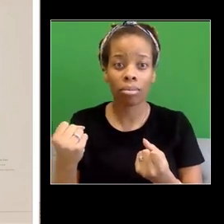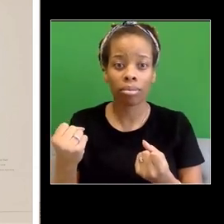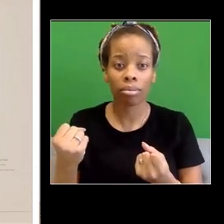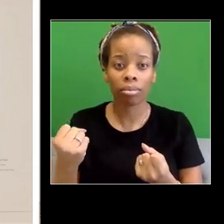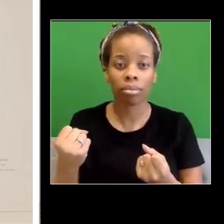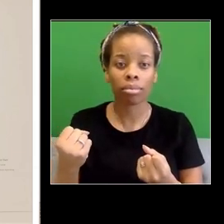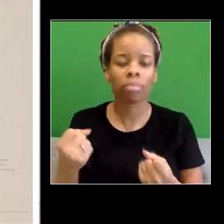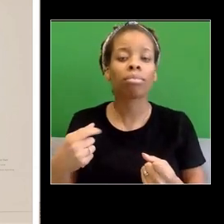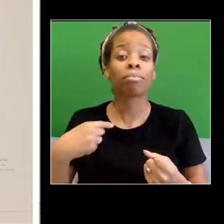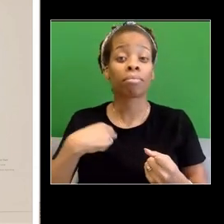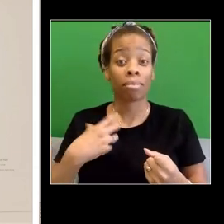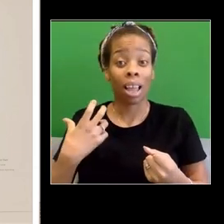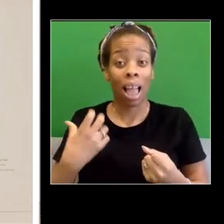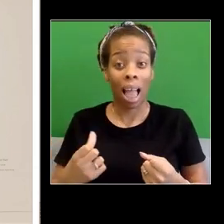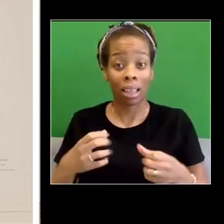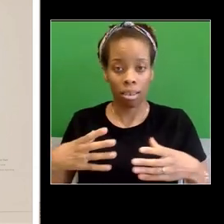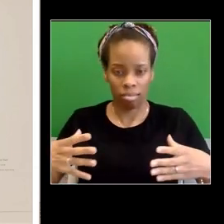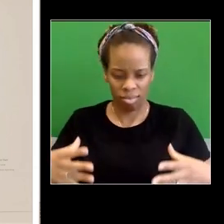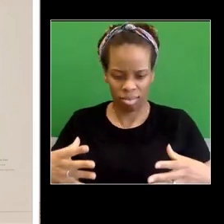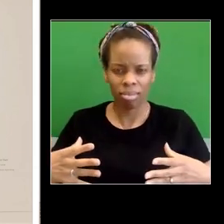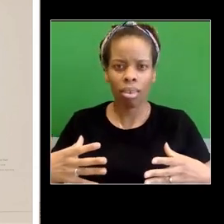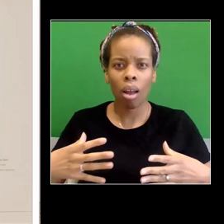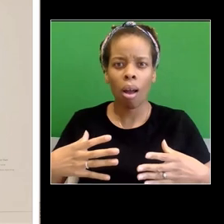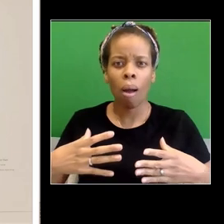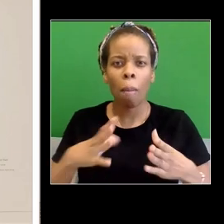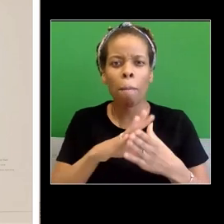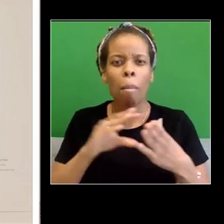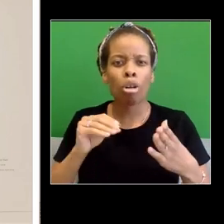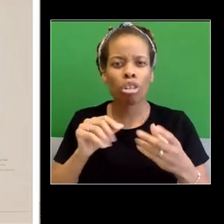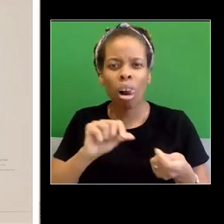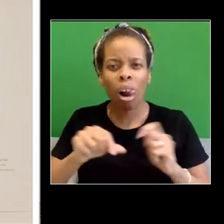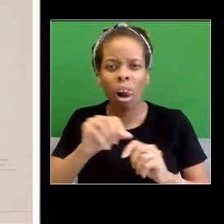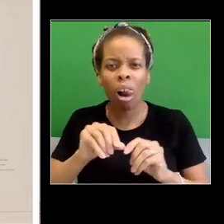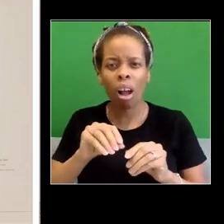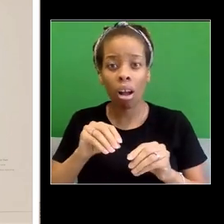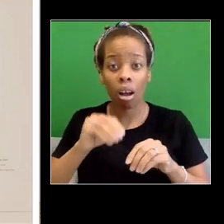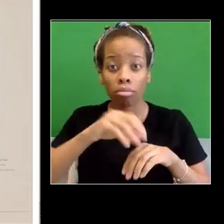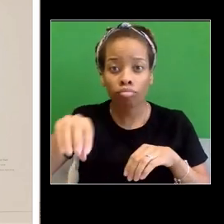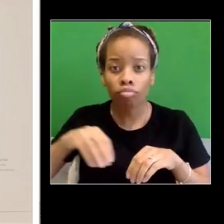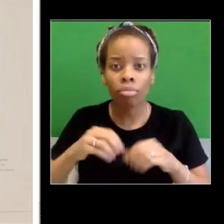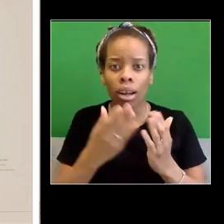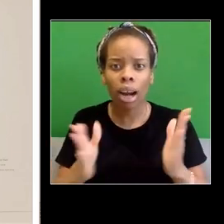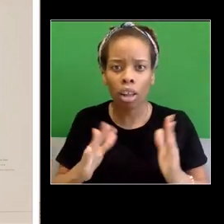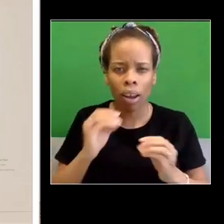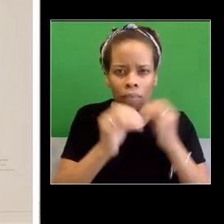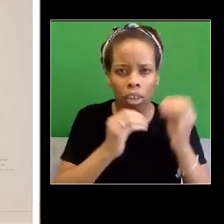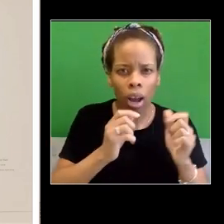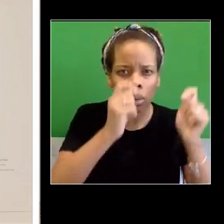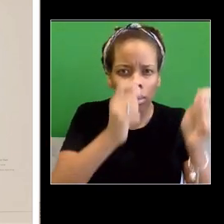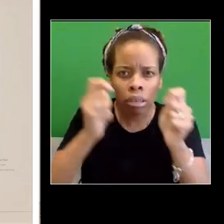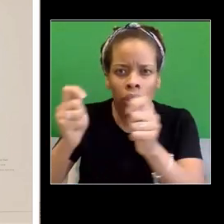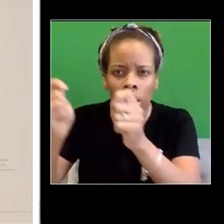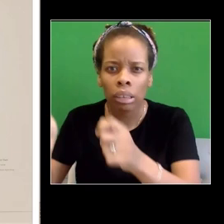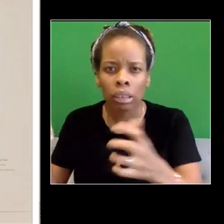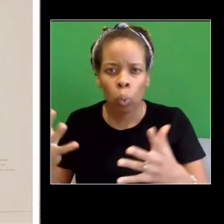model of the gallery built at home so that I could figure out the hang